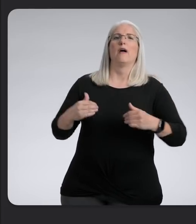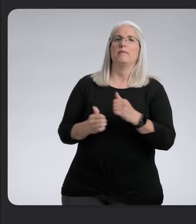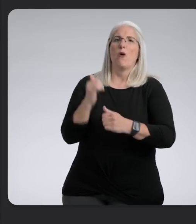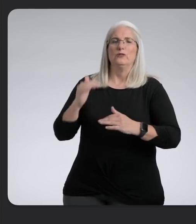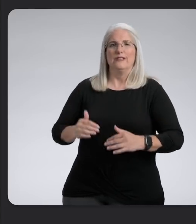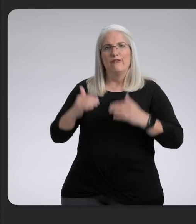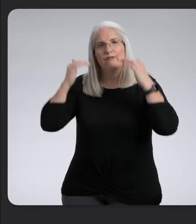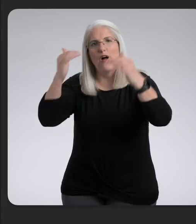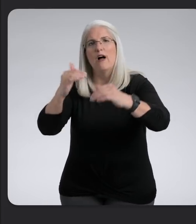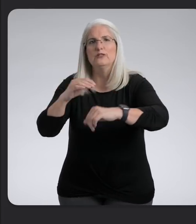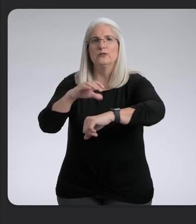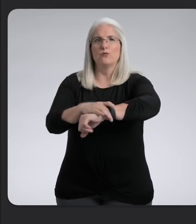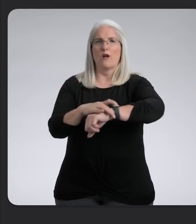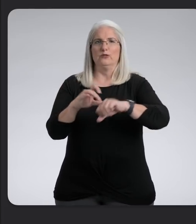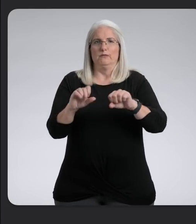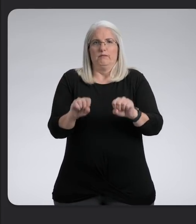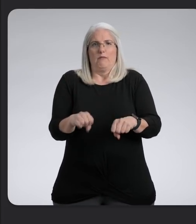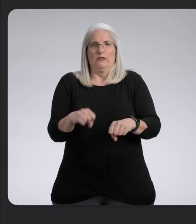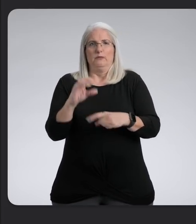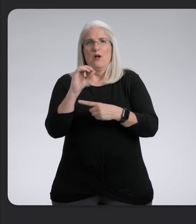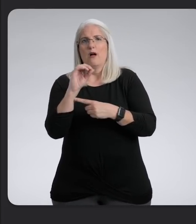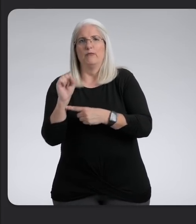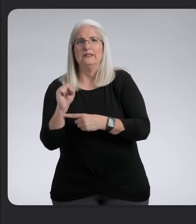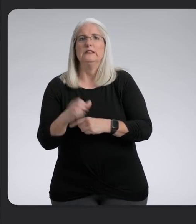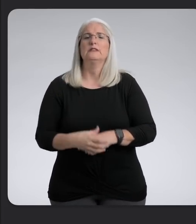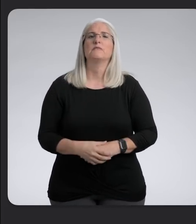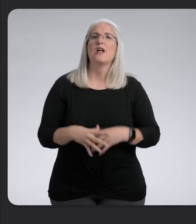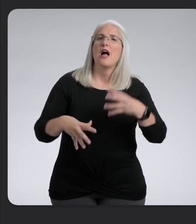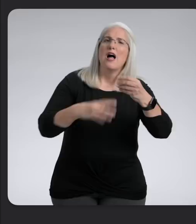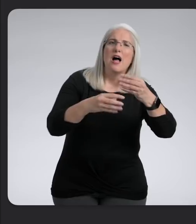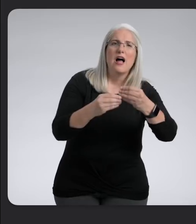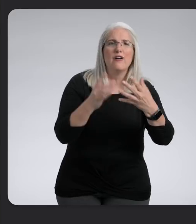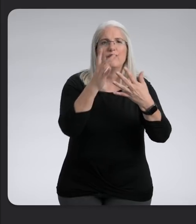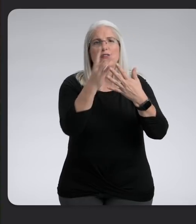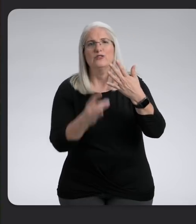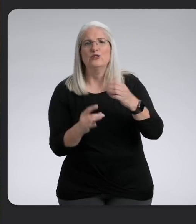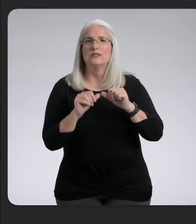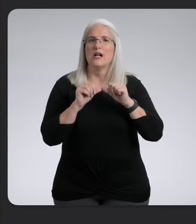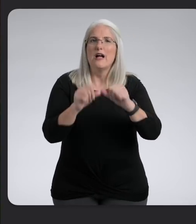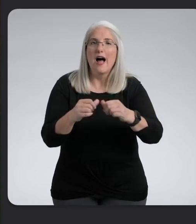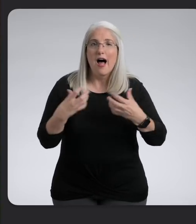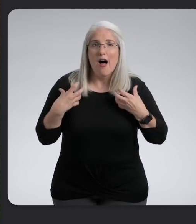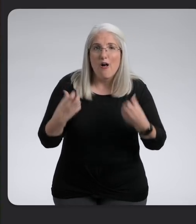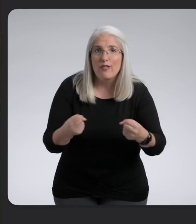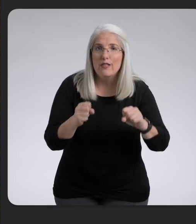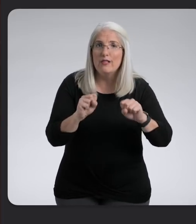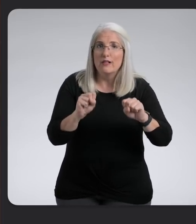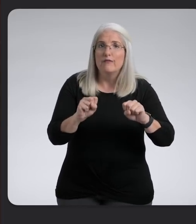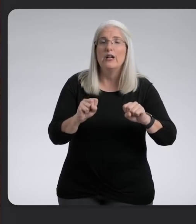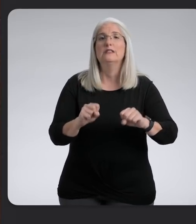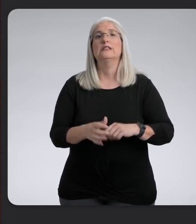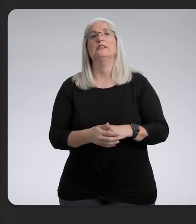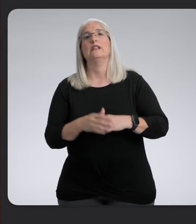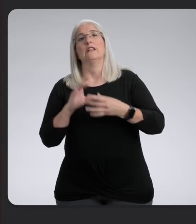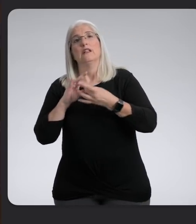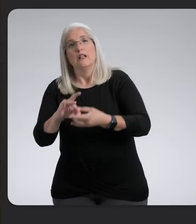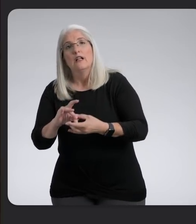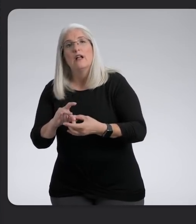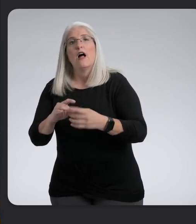even further with new features to help you stay healthy, active, and connected. And now, over to Craig.